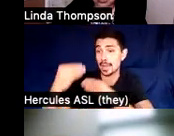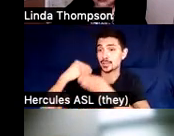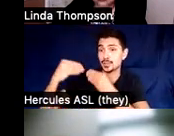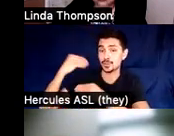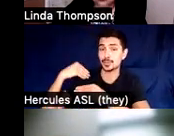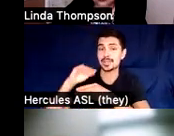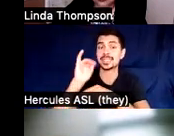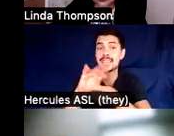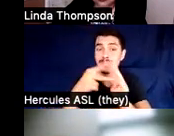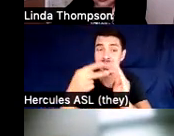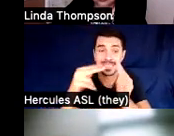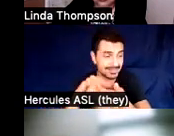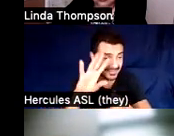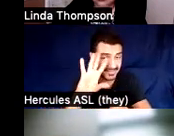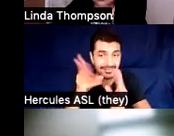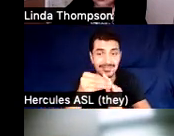paternal ancestors,